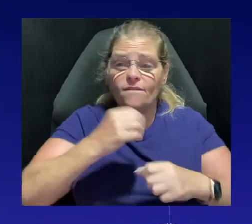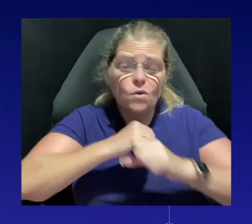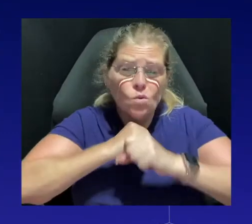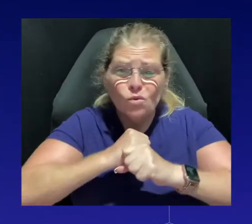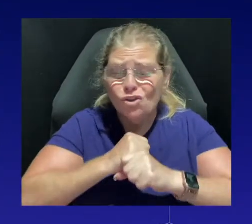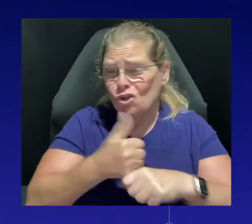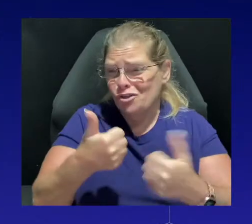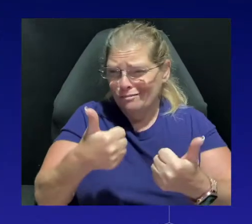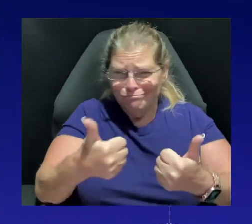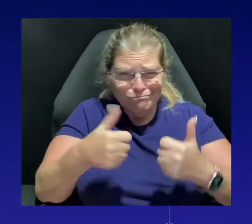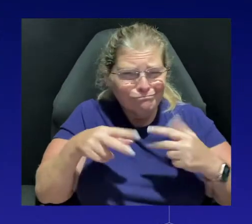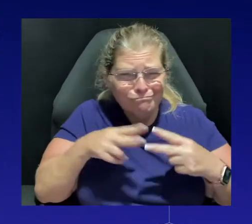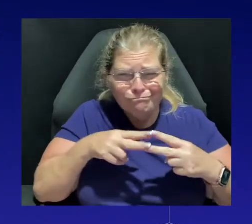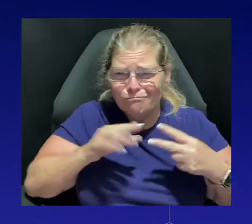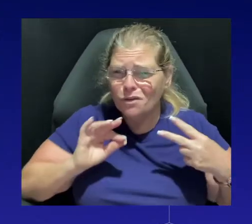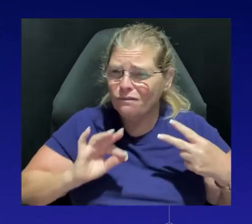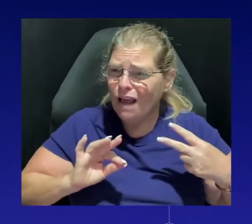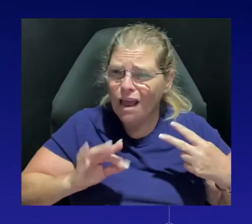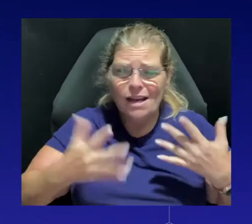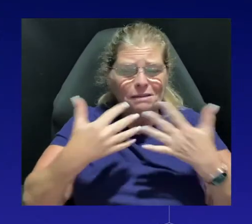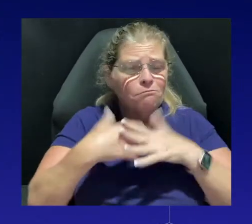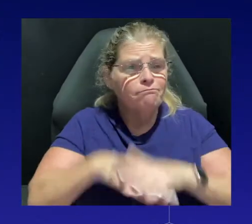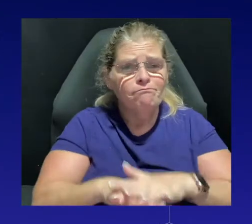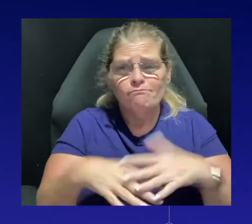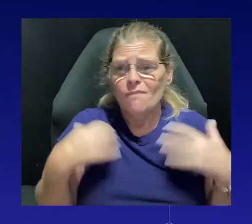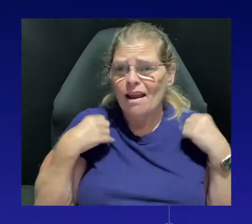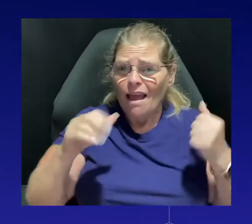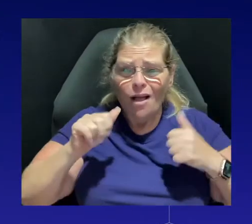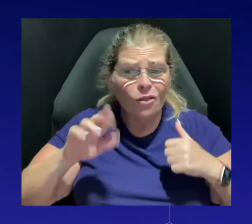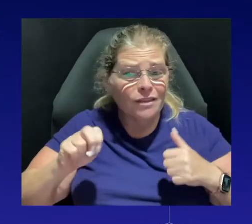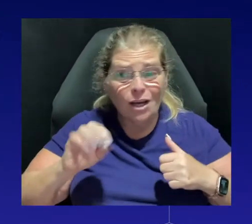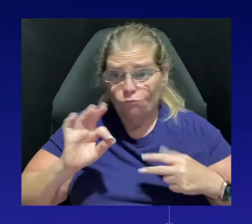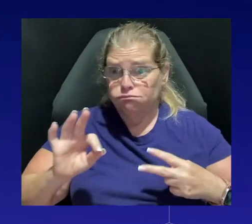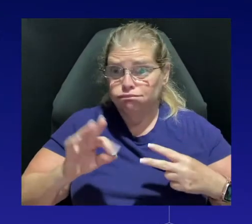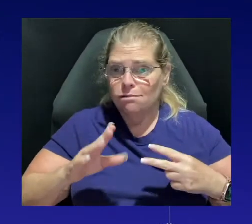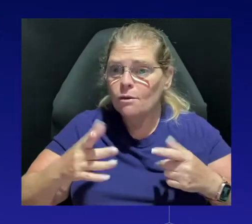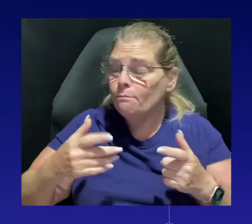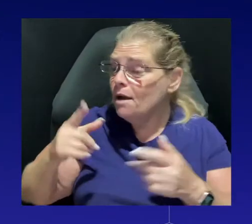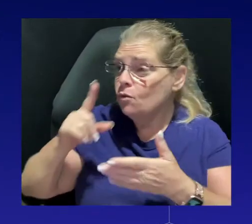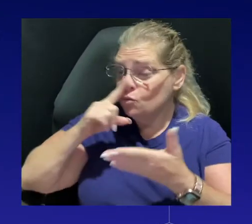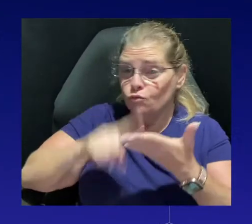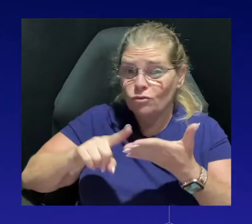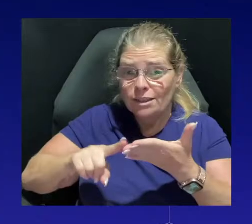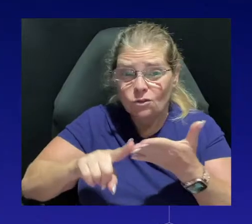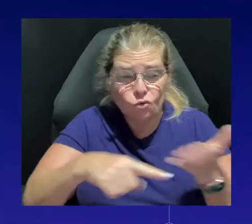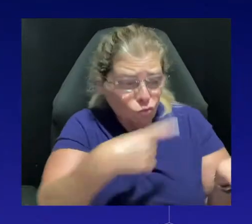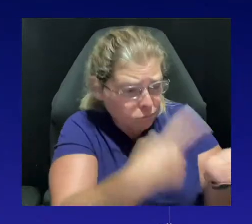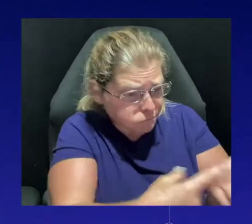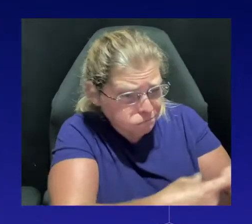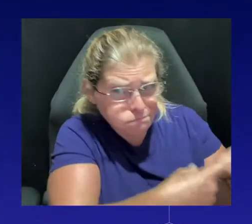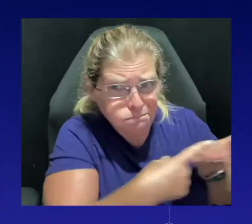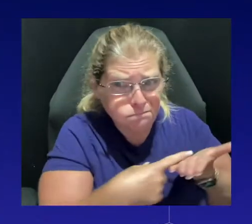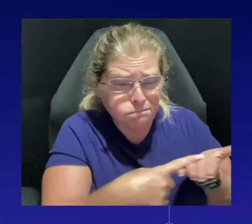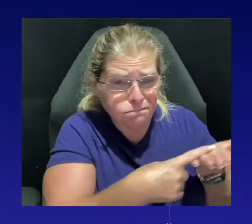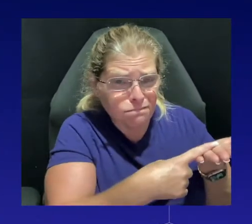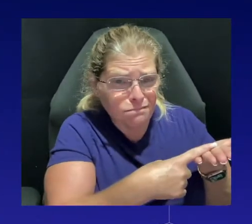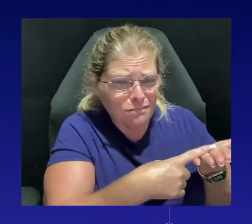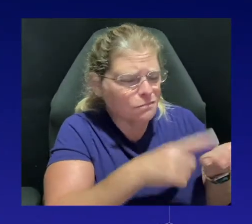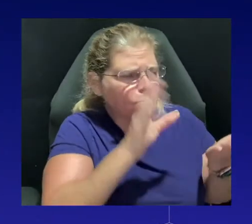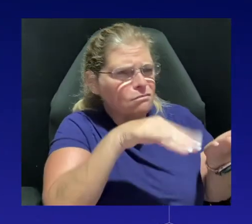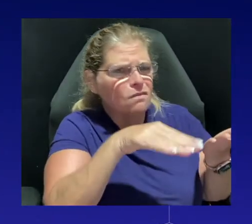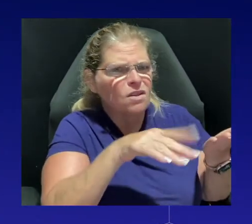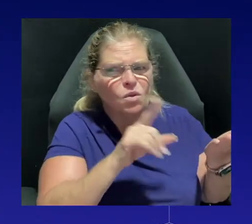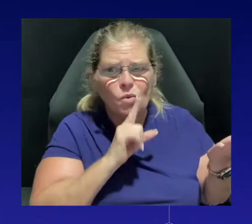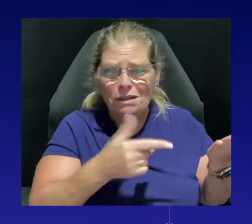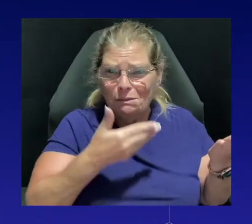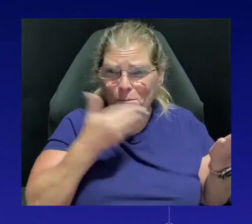into healthcare, but the researchers I talk to that we fund say, we don't really know yet which one's the best way to